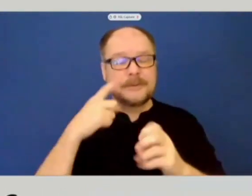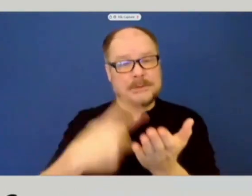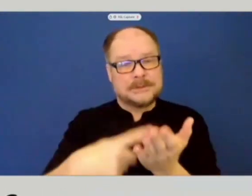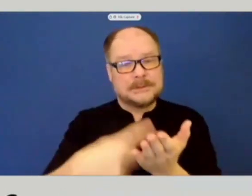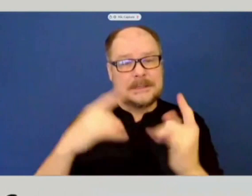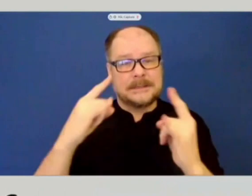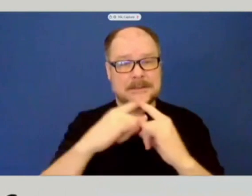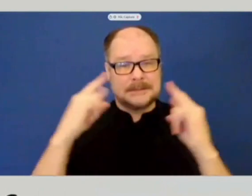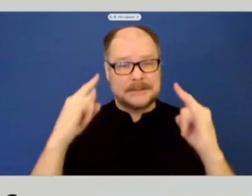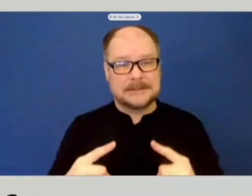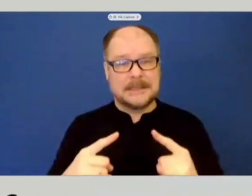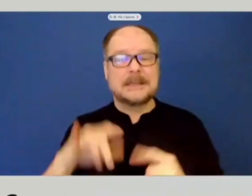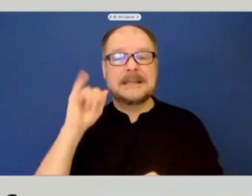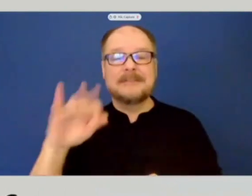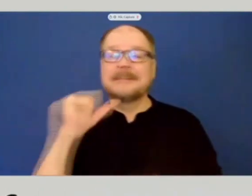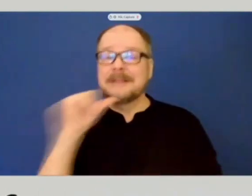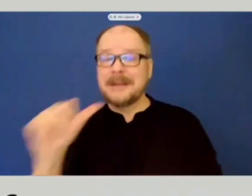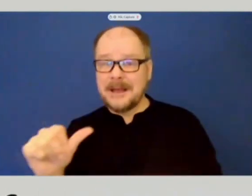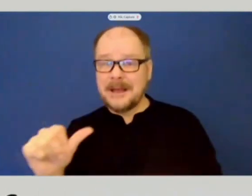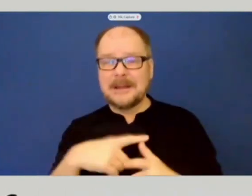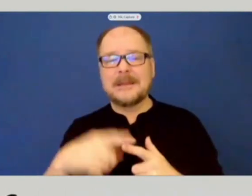if not, why not?